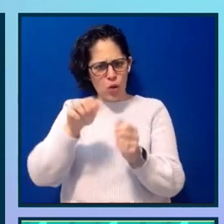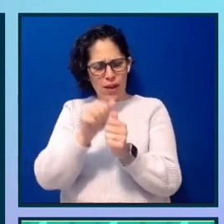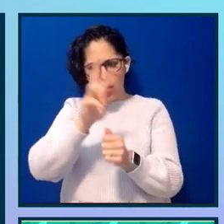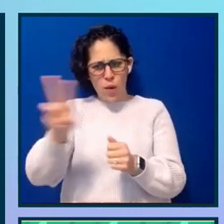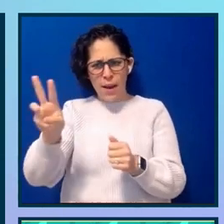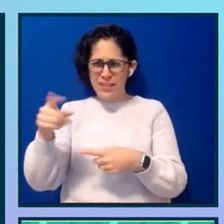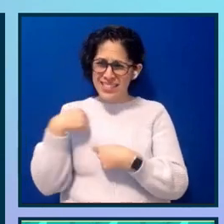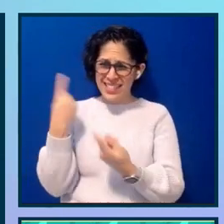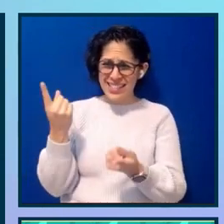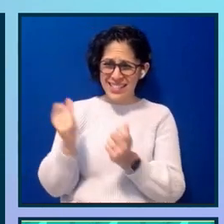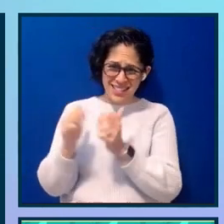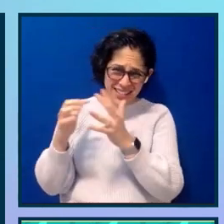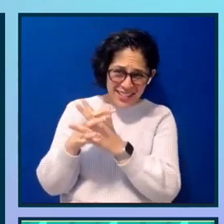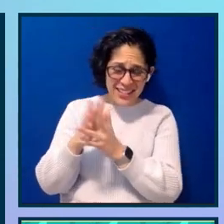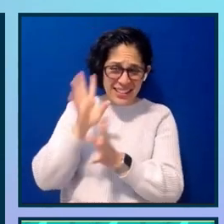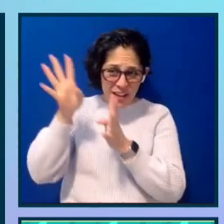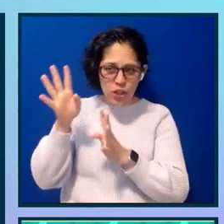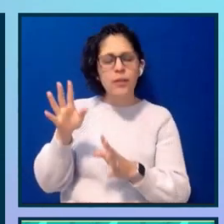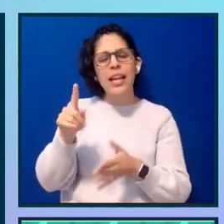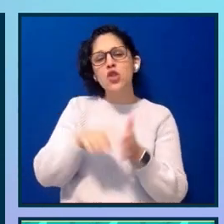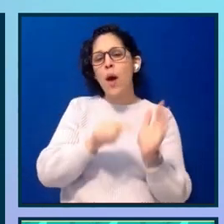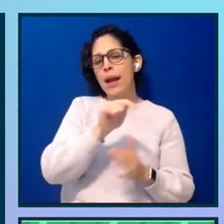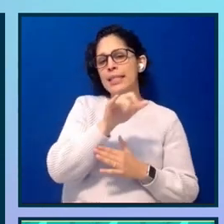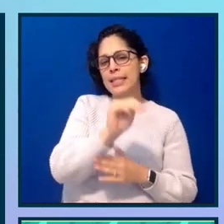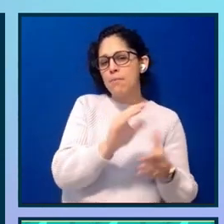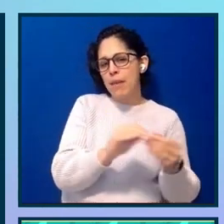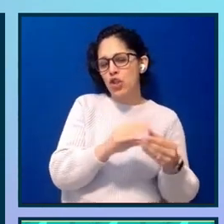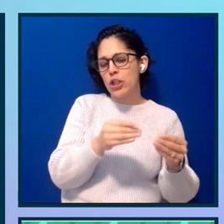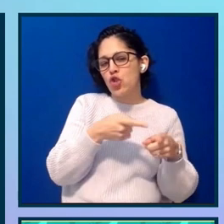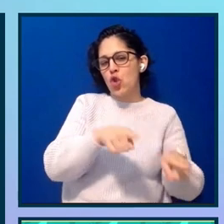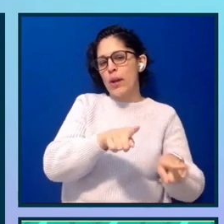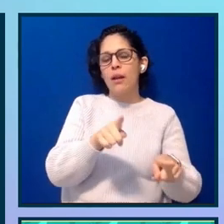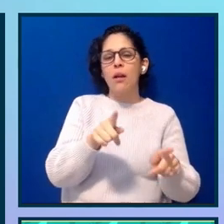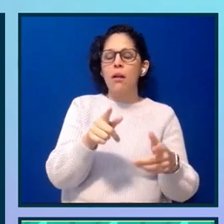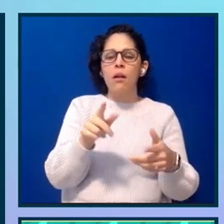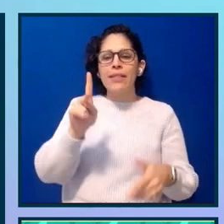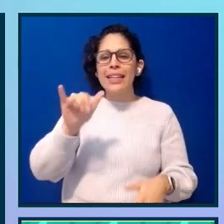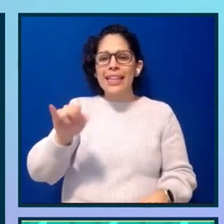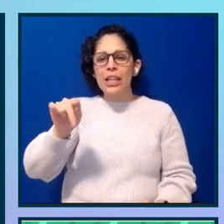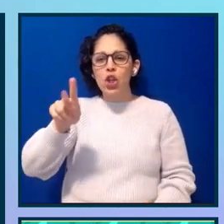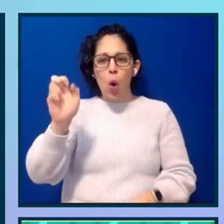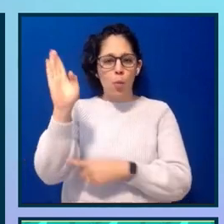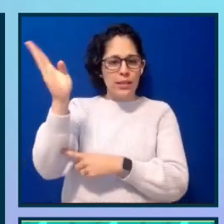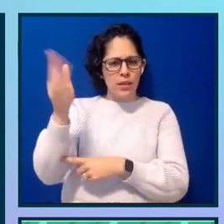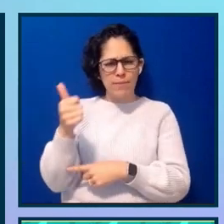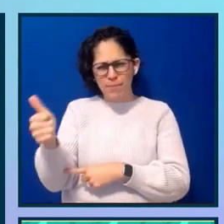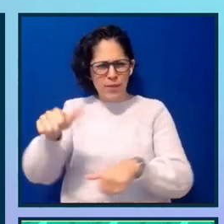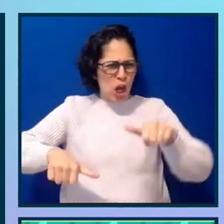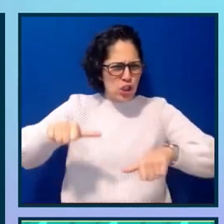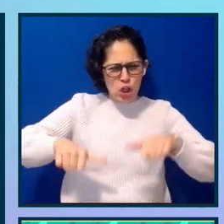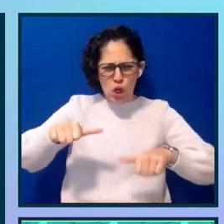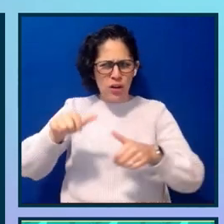is basically what Tim said in the keynote too. If you're not sure what you made